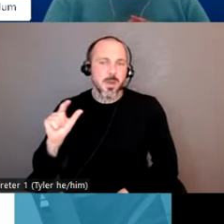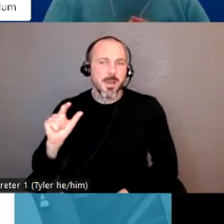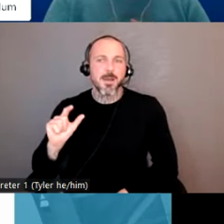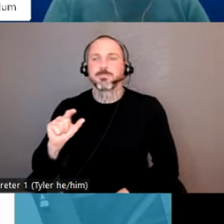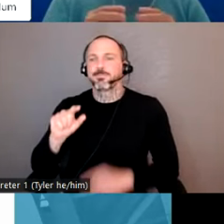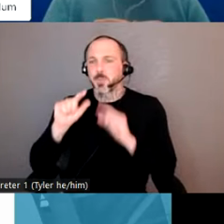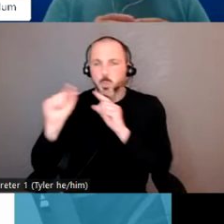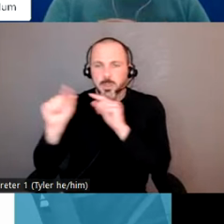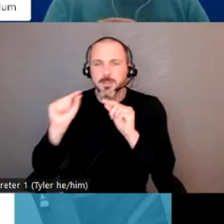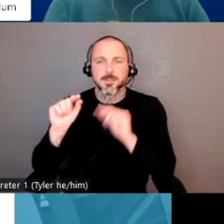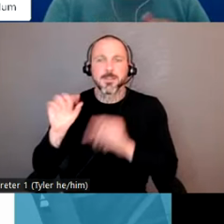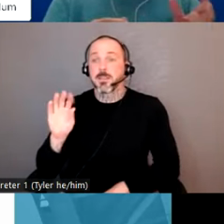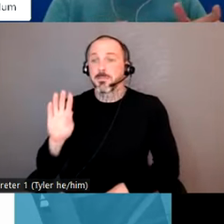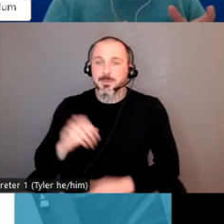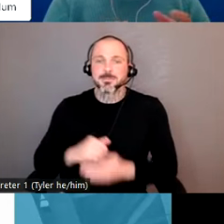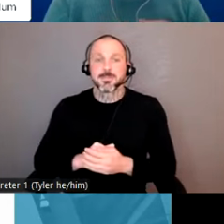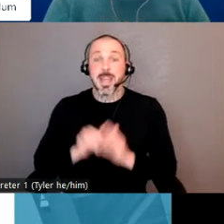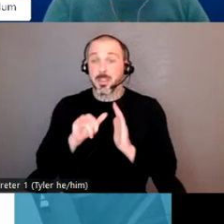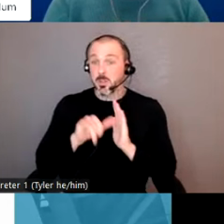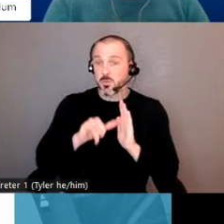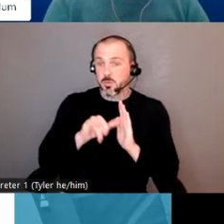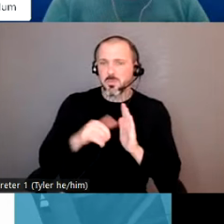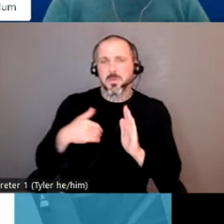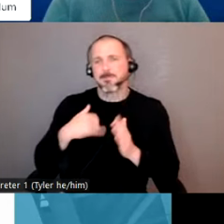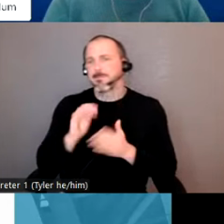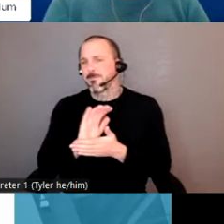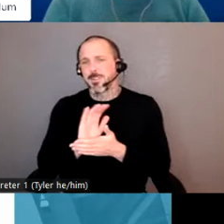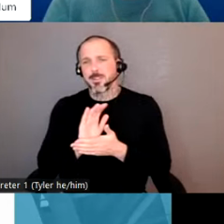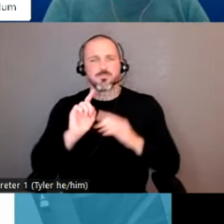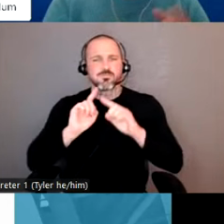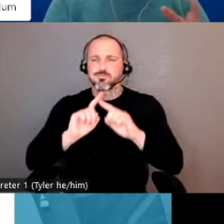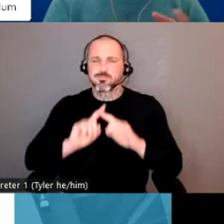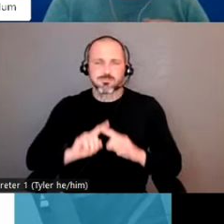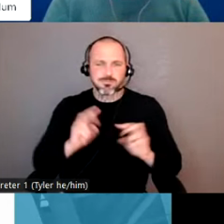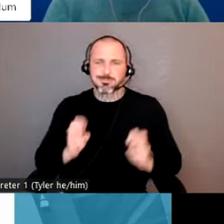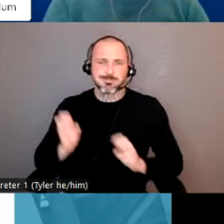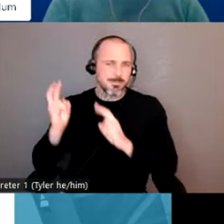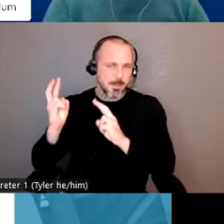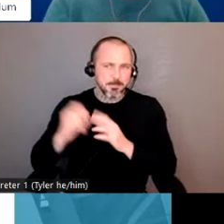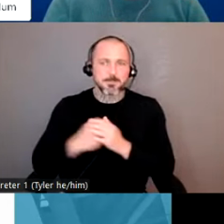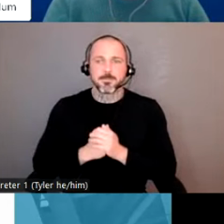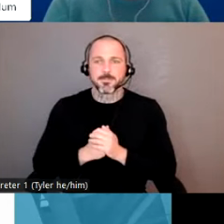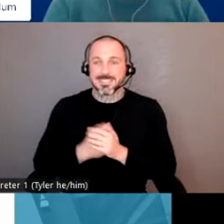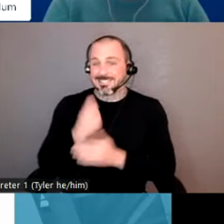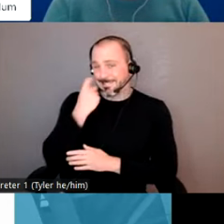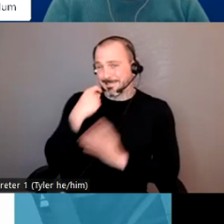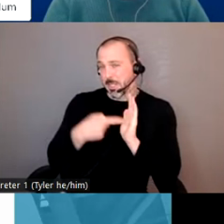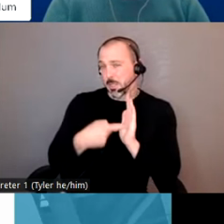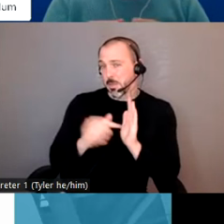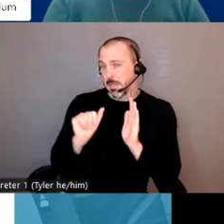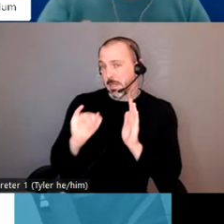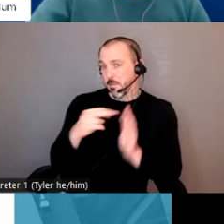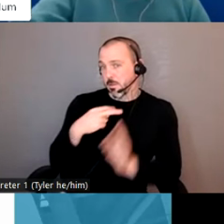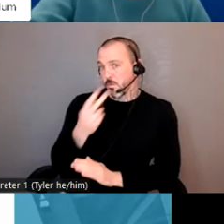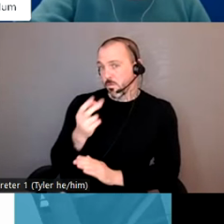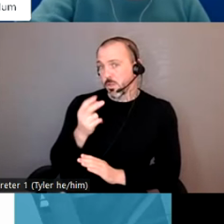which has lots of videos similar to the one that you saw recently about the AI voice scams. So